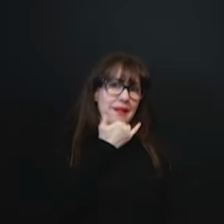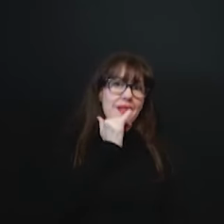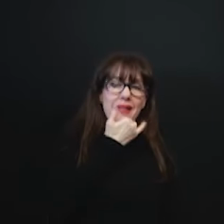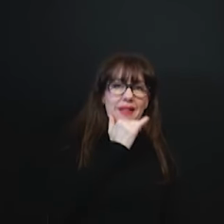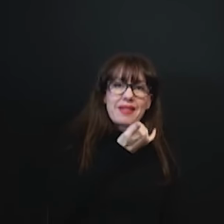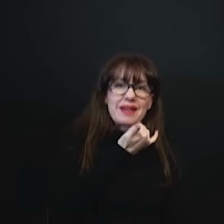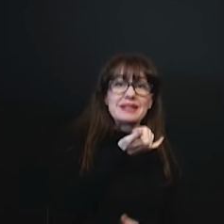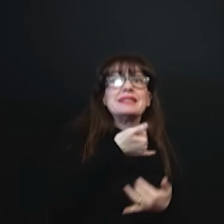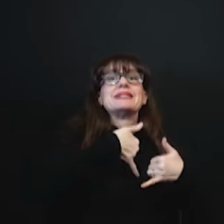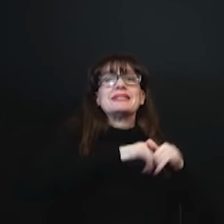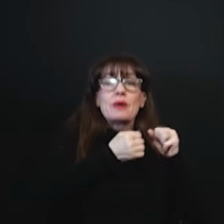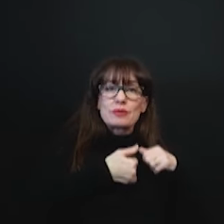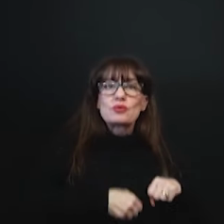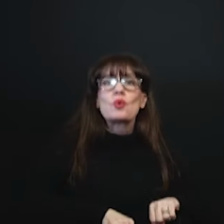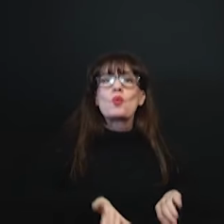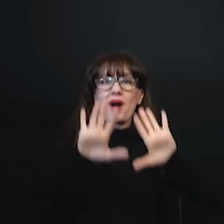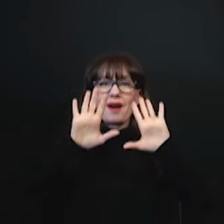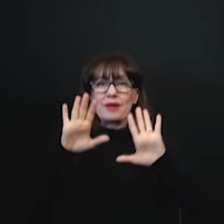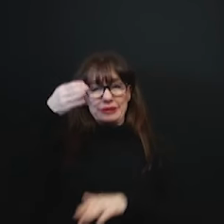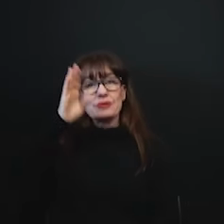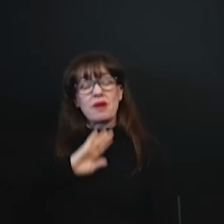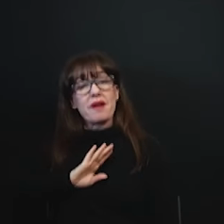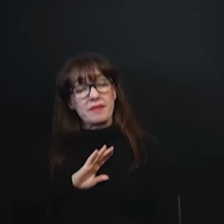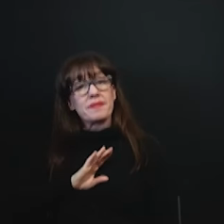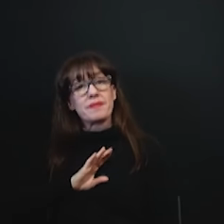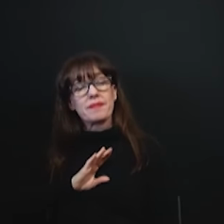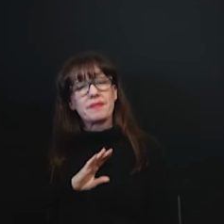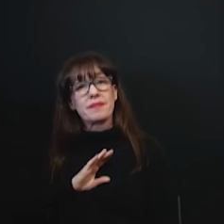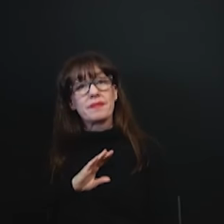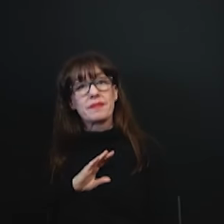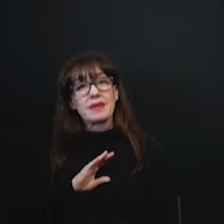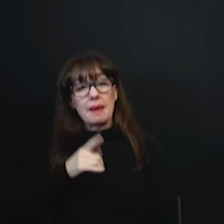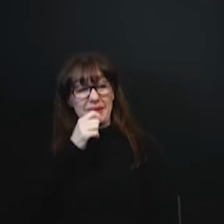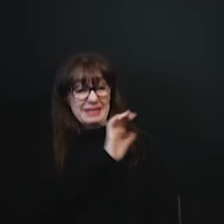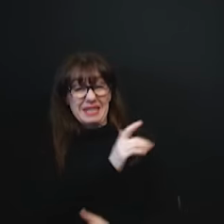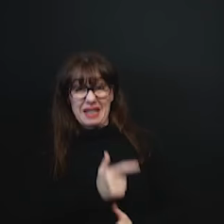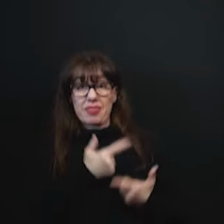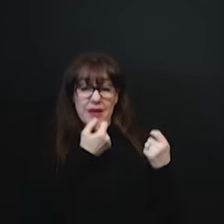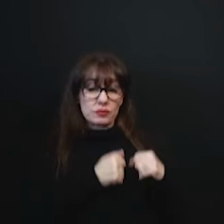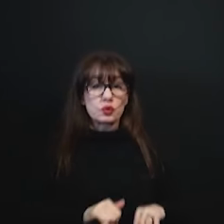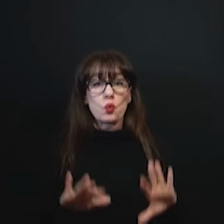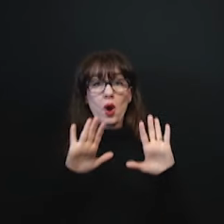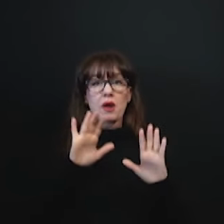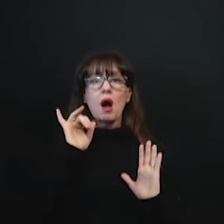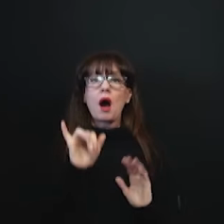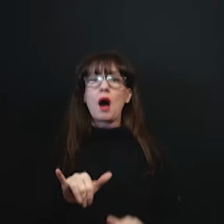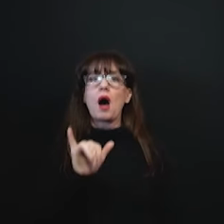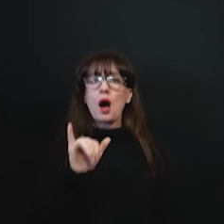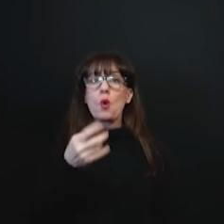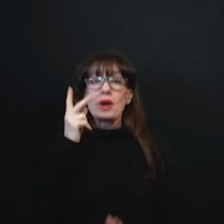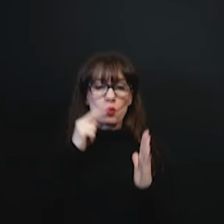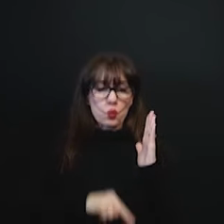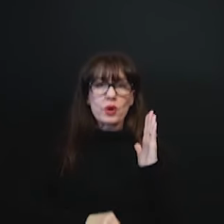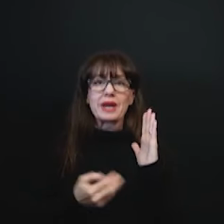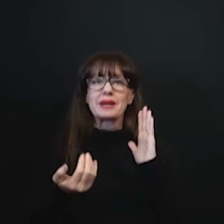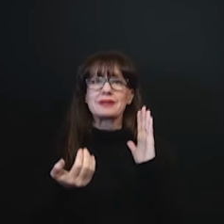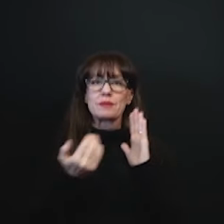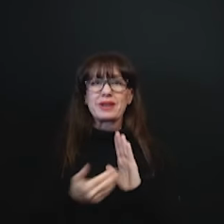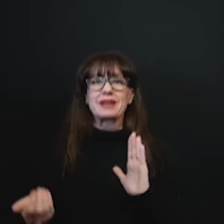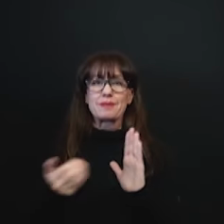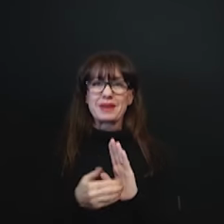man surrendered to God. And because his life was surrendered to the Lord, we read of him repeatedly doing three